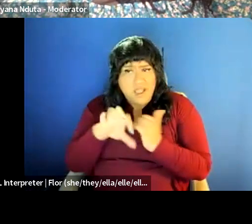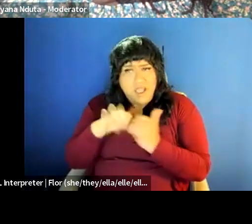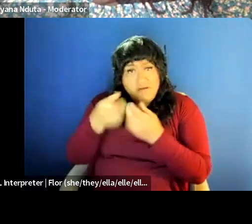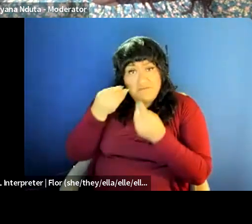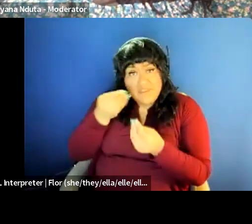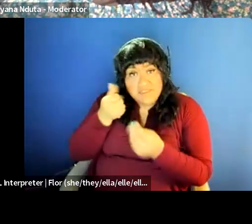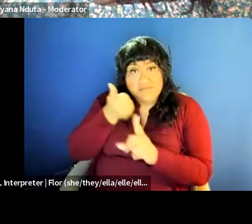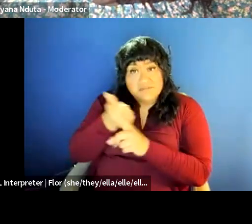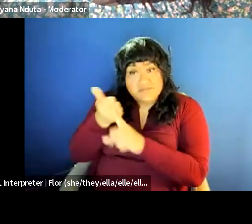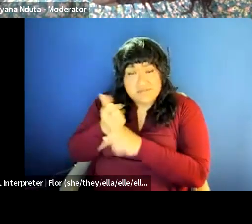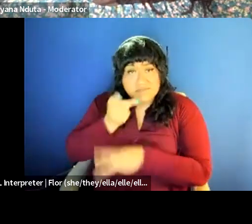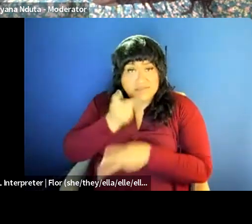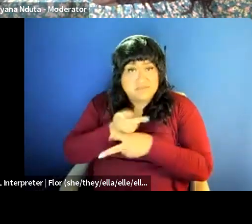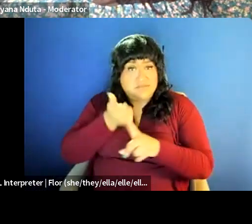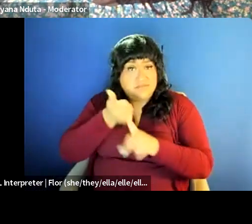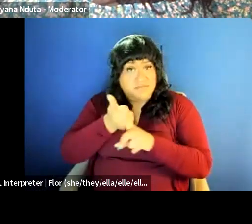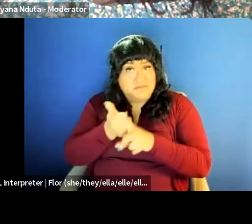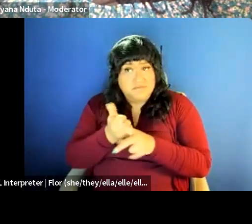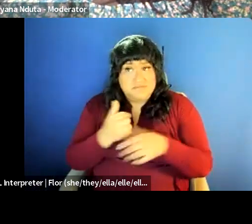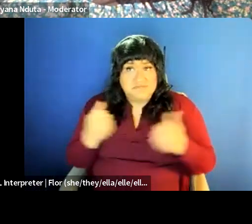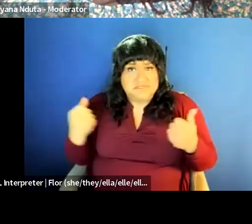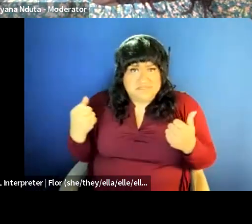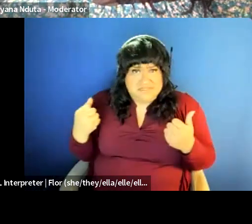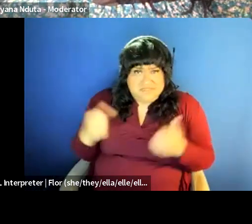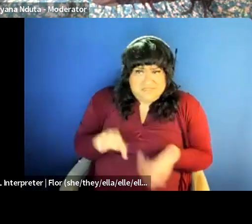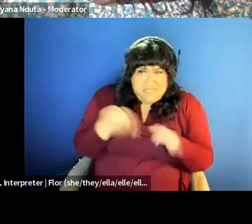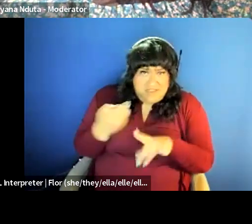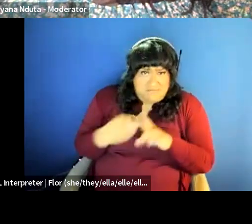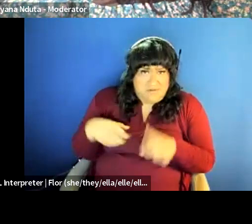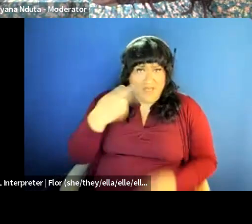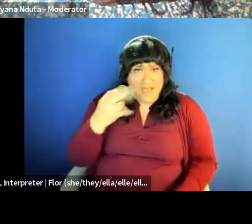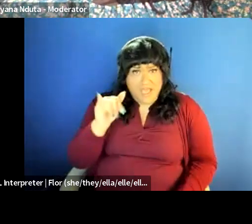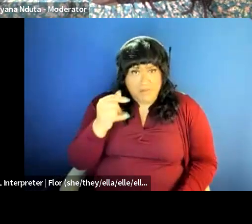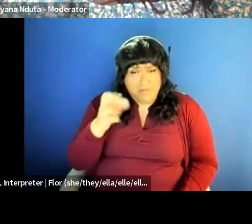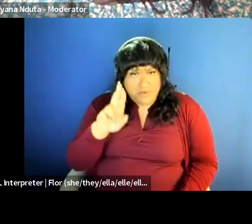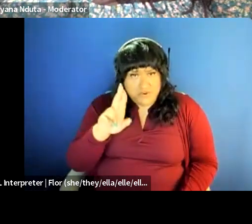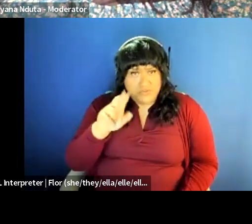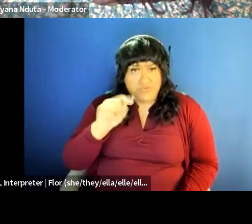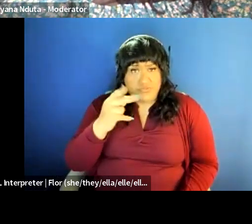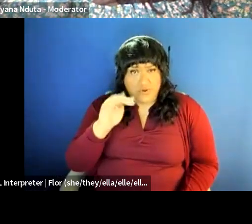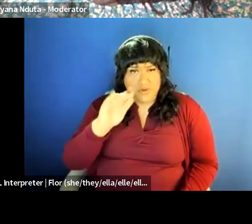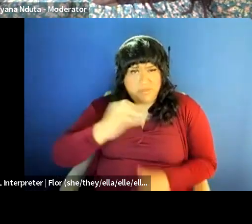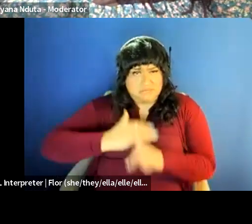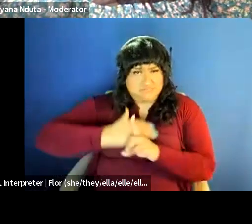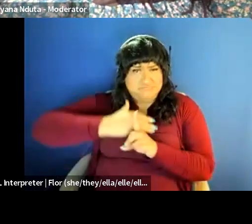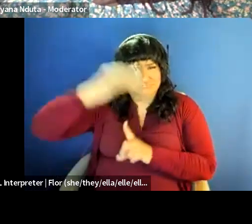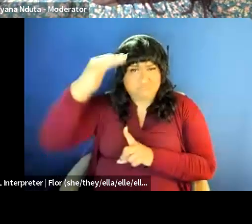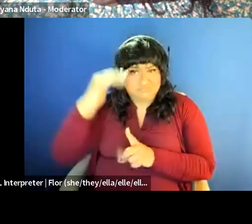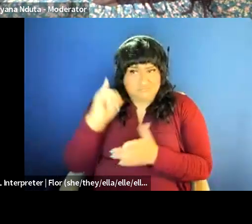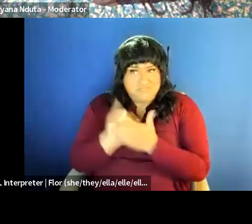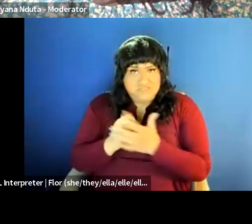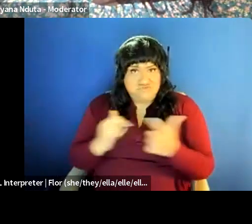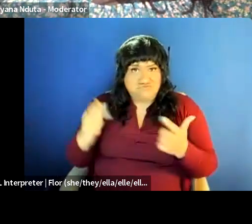to keep themselves from dying from hypothermia, which is a big thing that's going on. Despite we're in California, that is a very big cause of death for unhoused